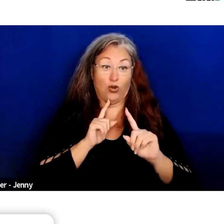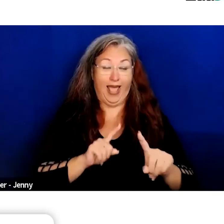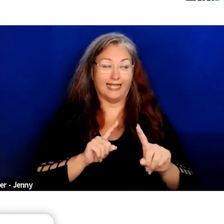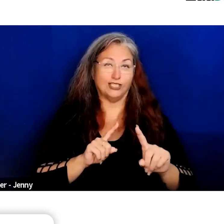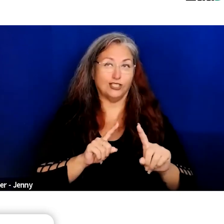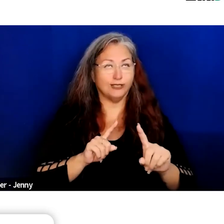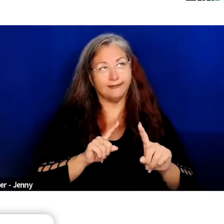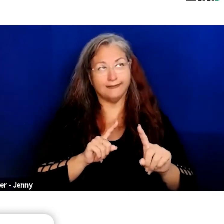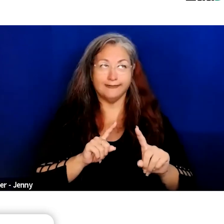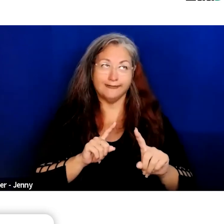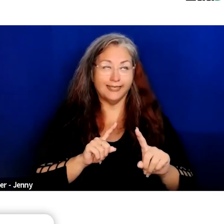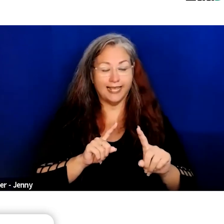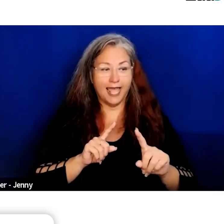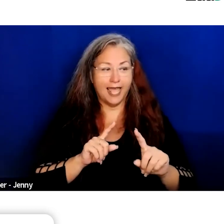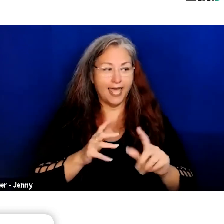way